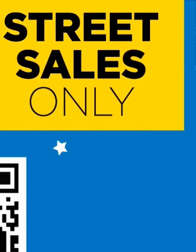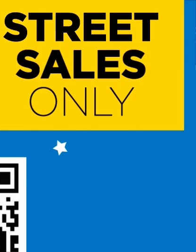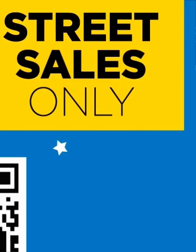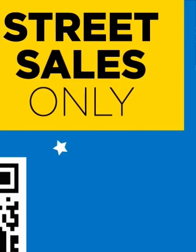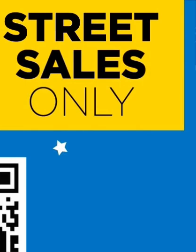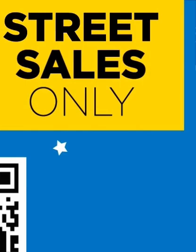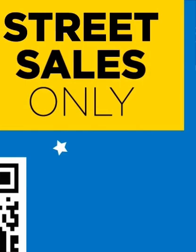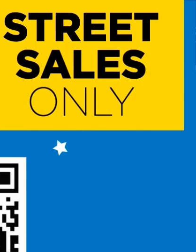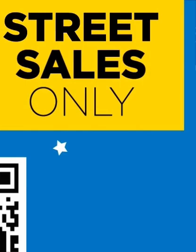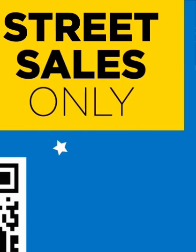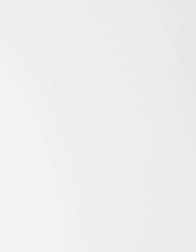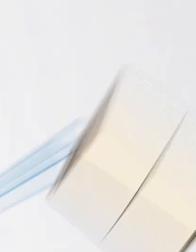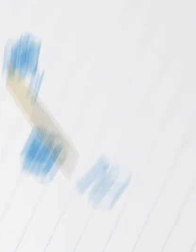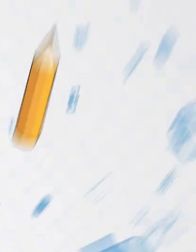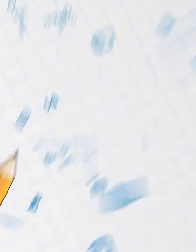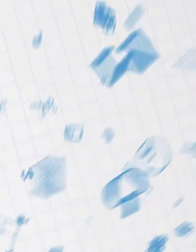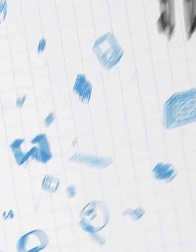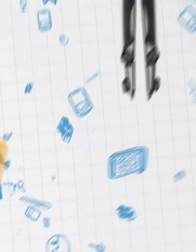activities with Zoe and Zoshi.